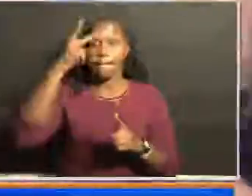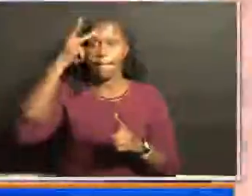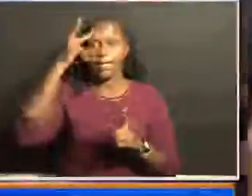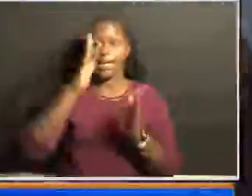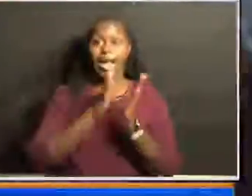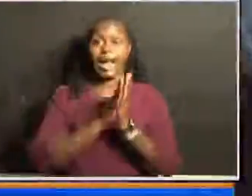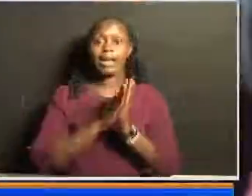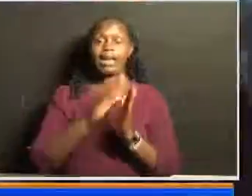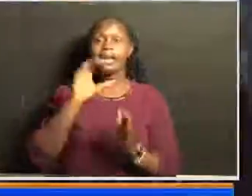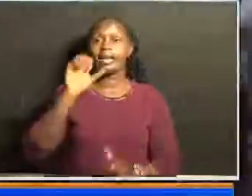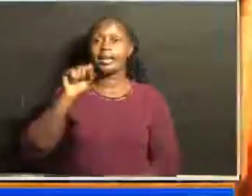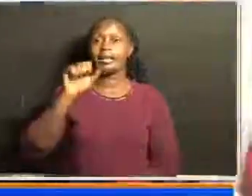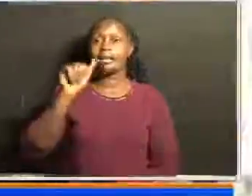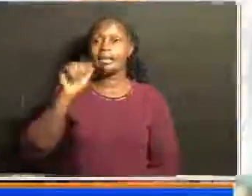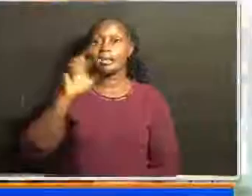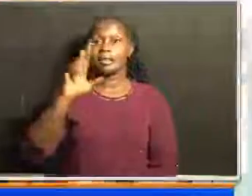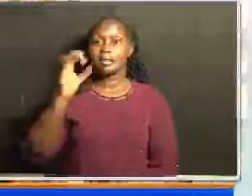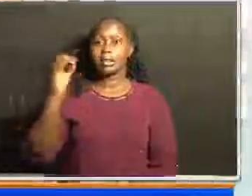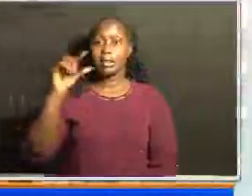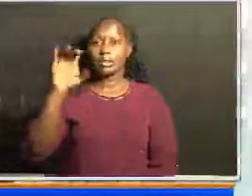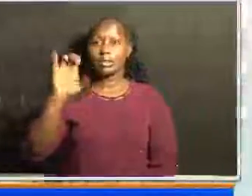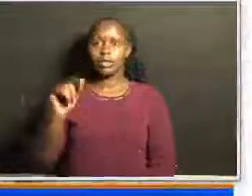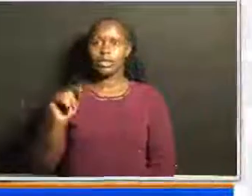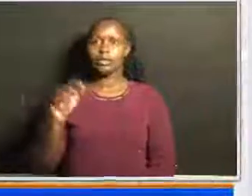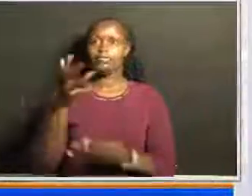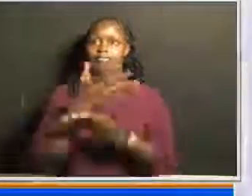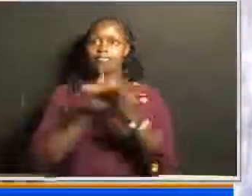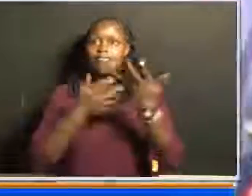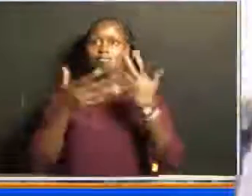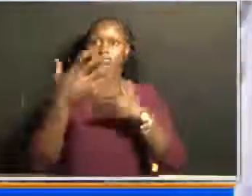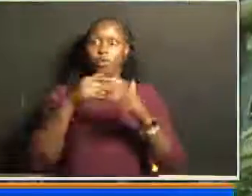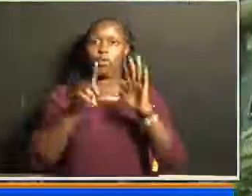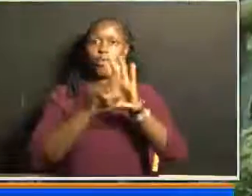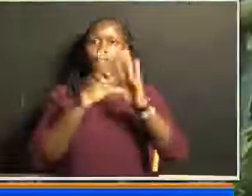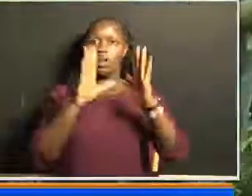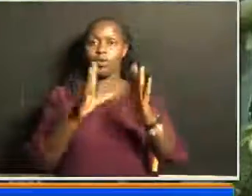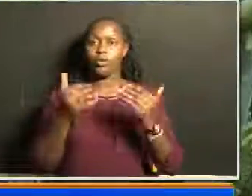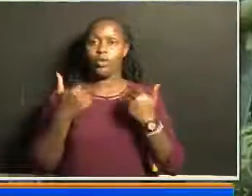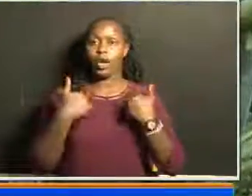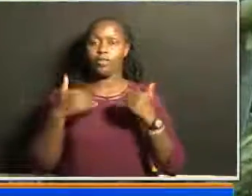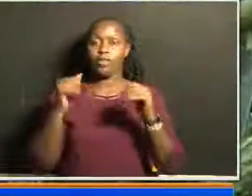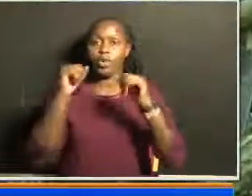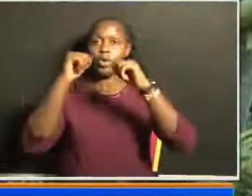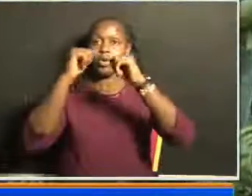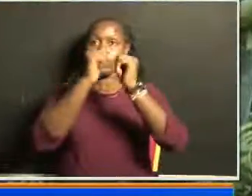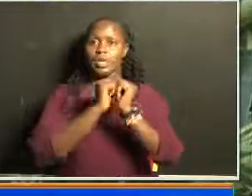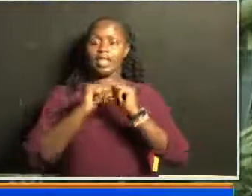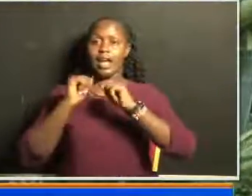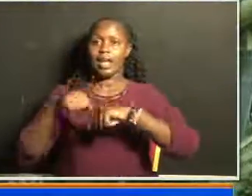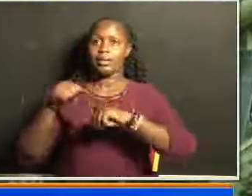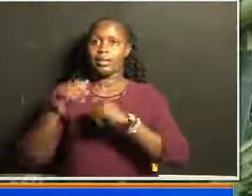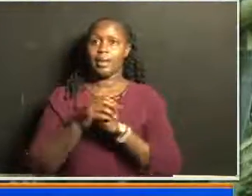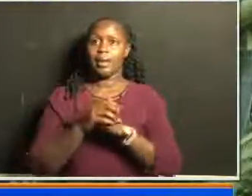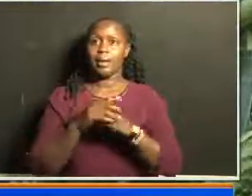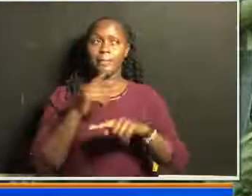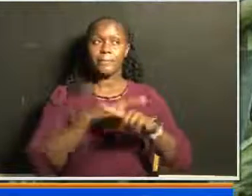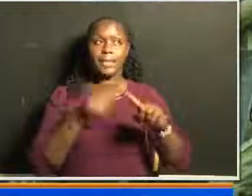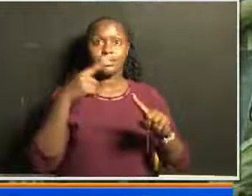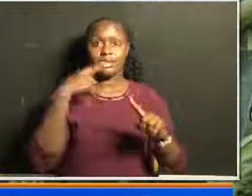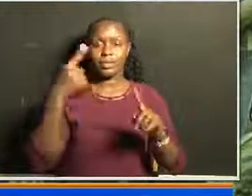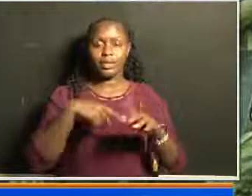mother engage a lawyer to draw up a contract based on some mutual understanding. So although on the sides this has been